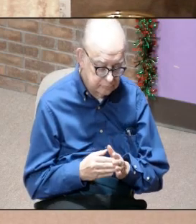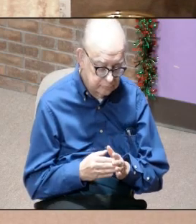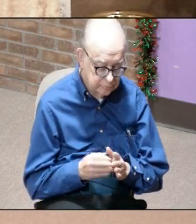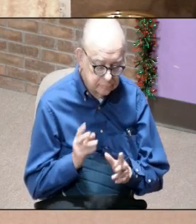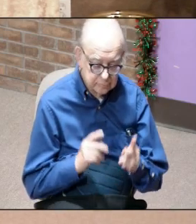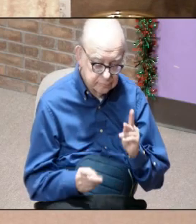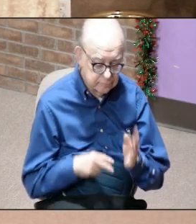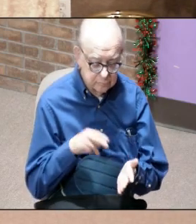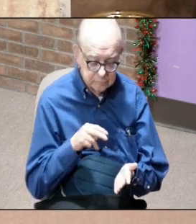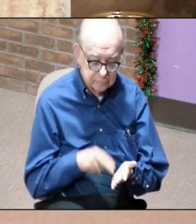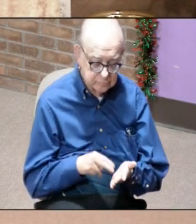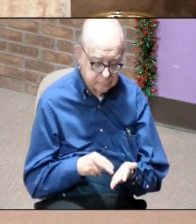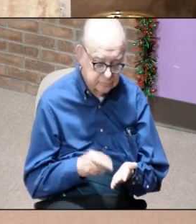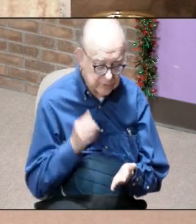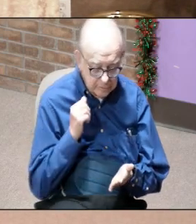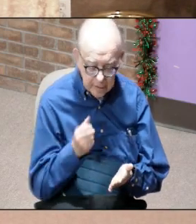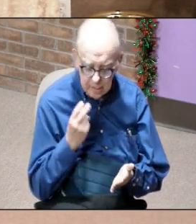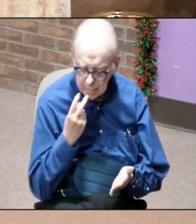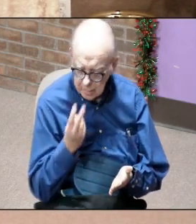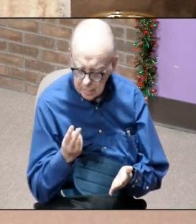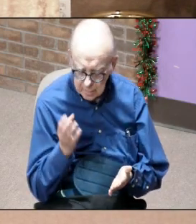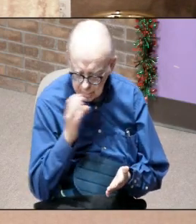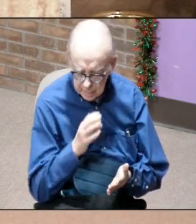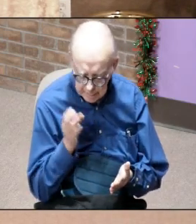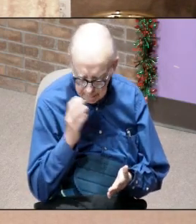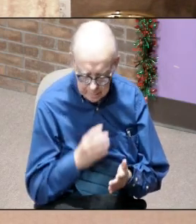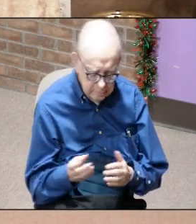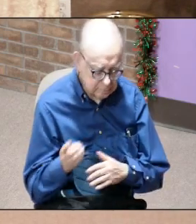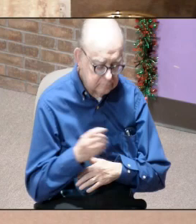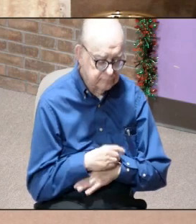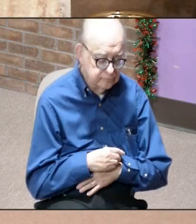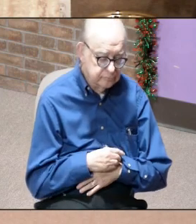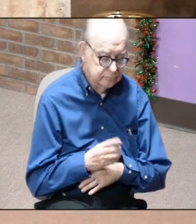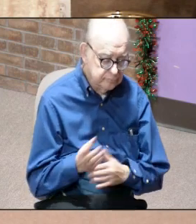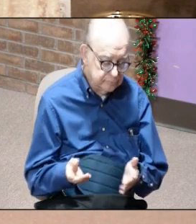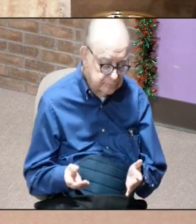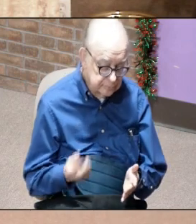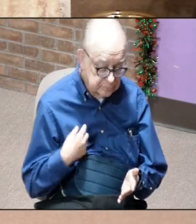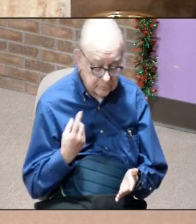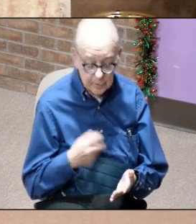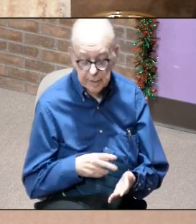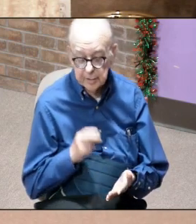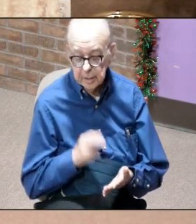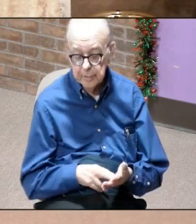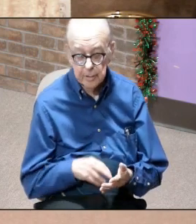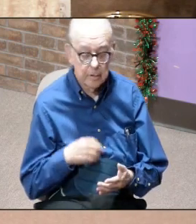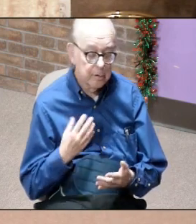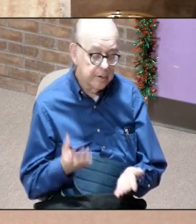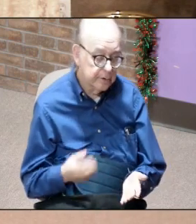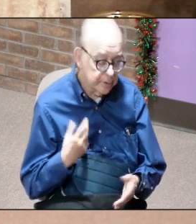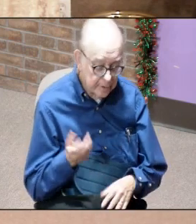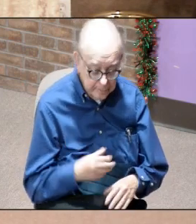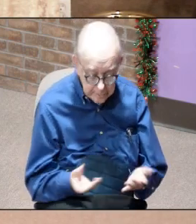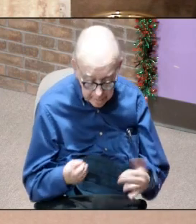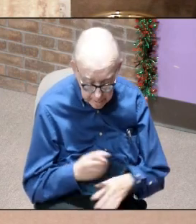every day looking for him. We get up every day and say, oh, here comes another day. Sun's up. I got to go to work.